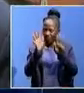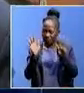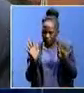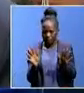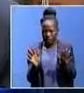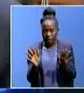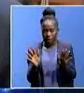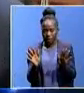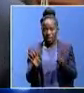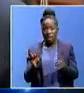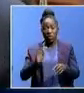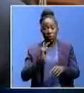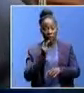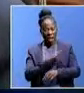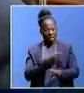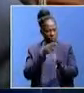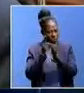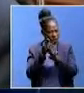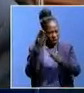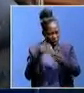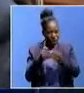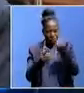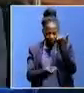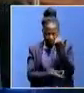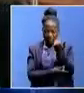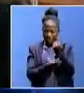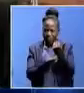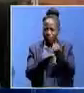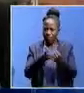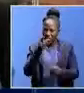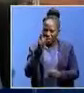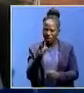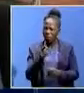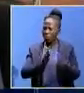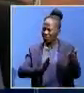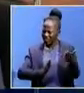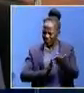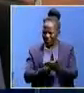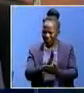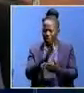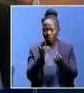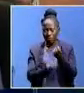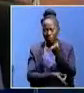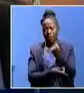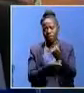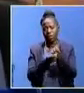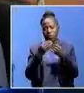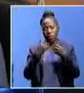We want to bring development, but it has to be proper development.